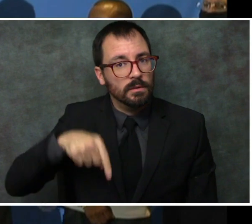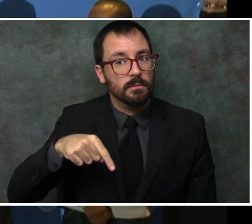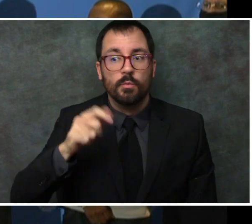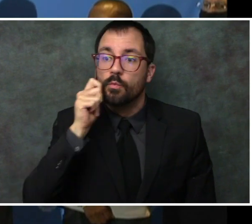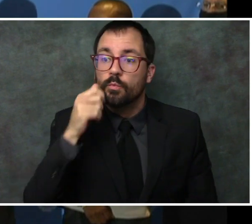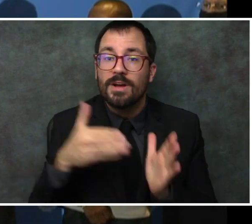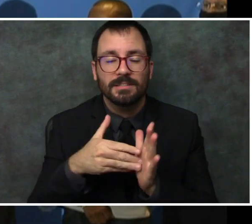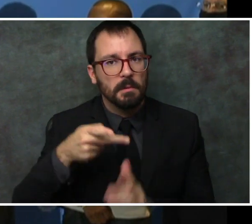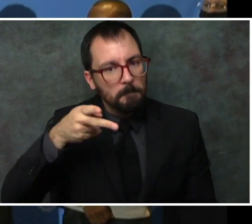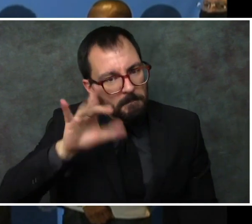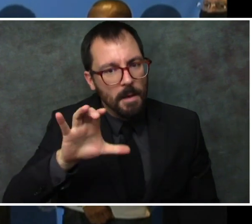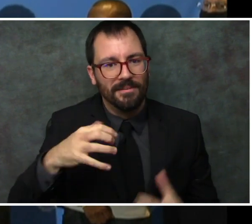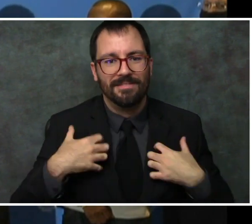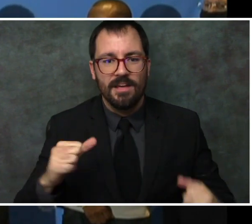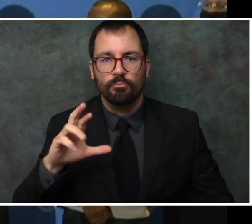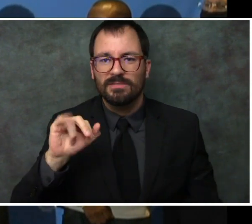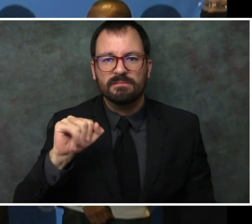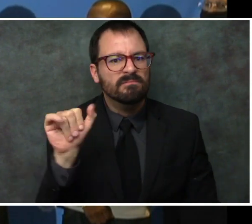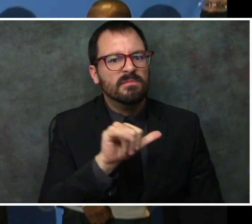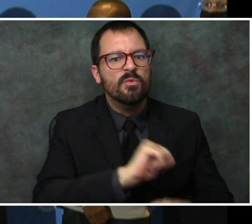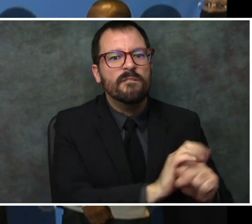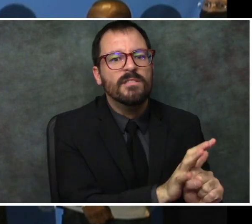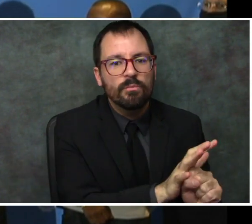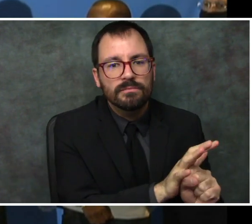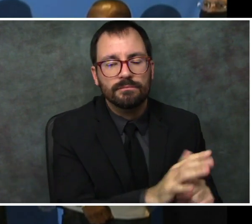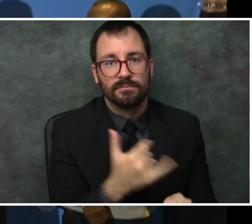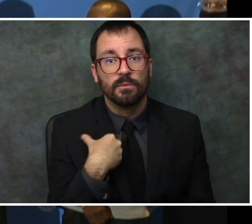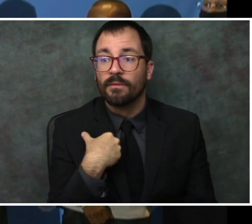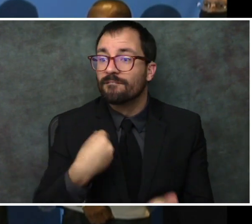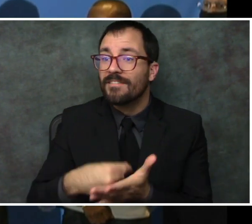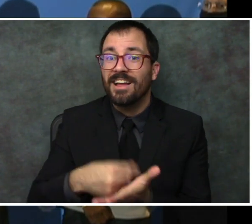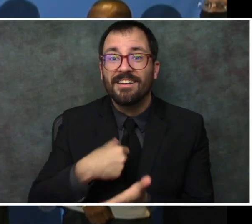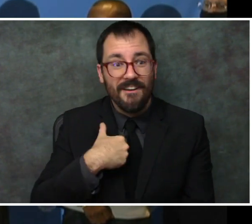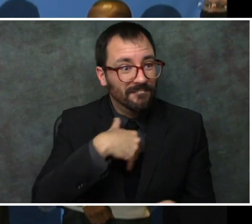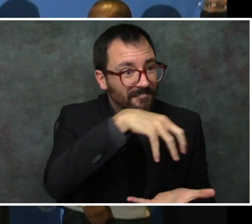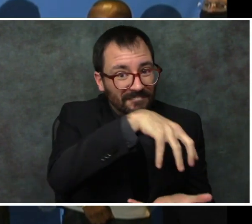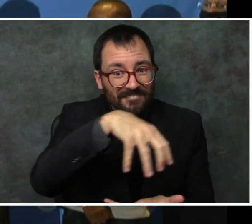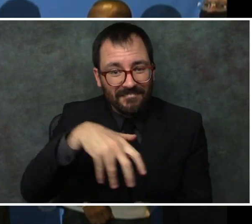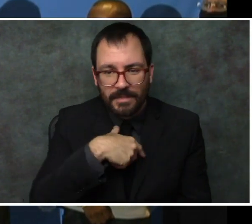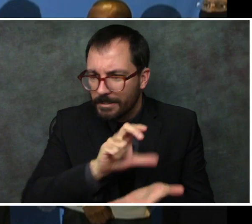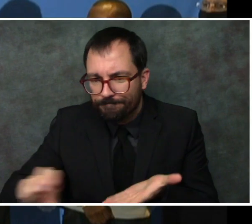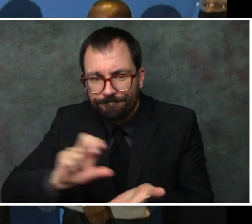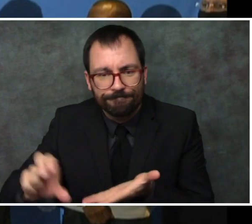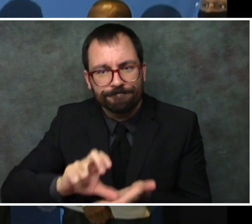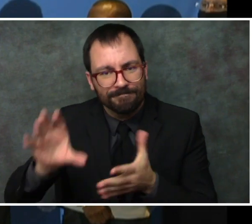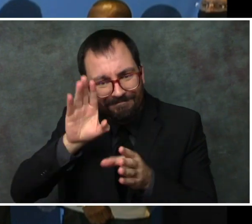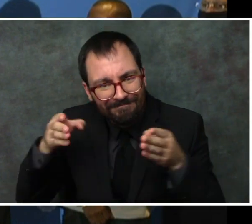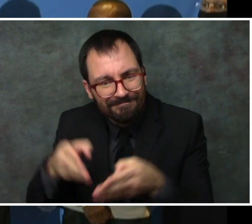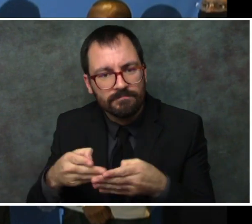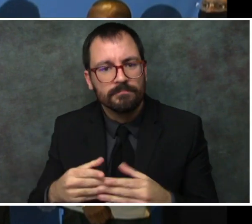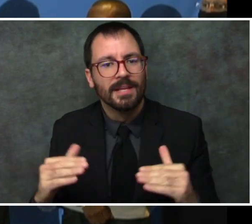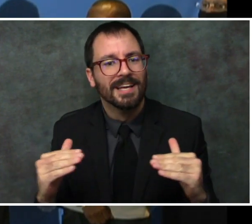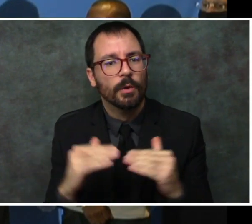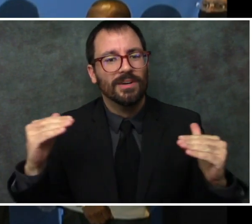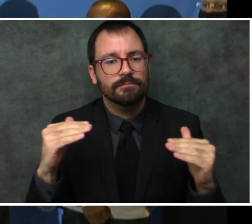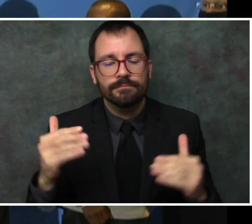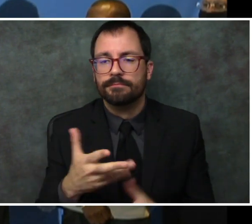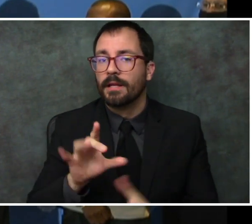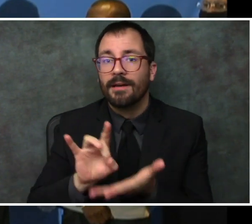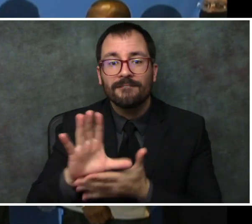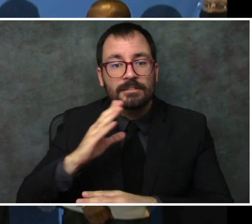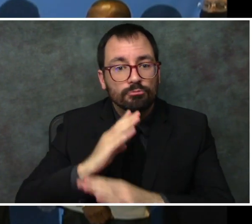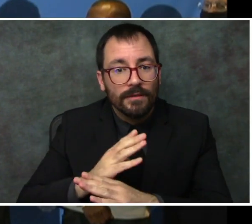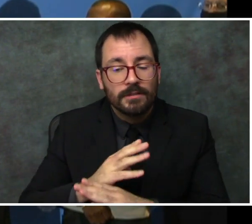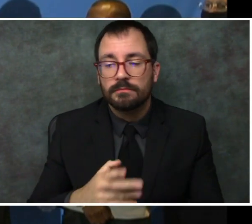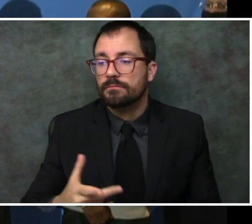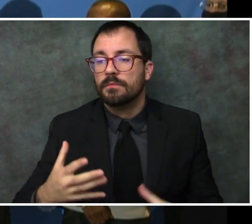response, eviction prevention, and community-centered programs. We strengthened the use of our police force policies in the Boston Police